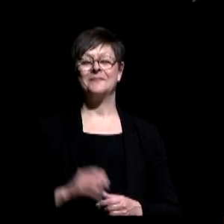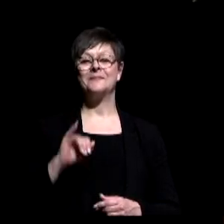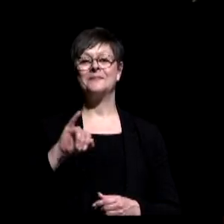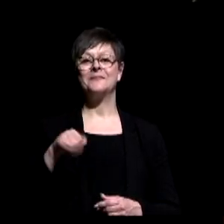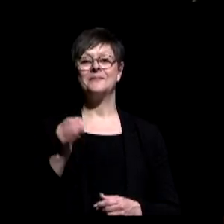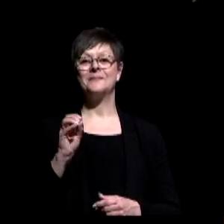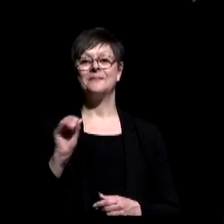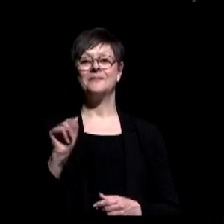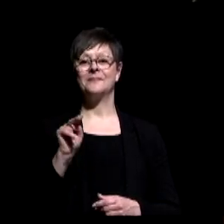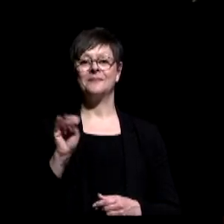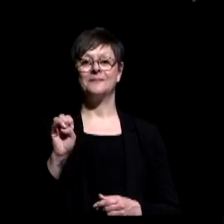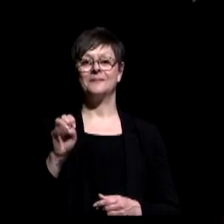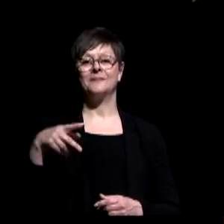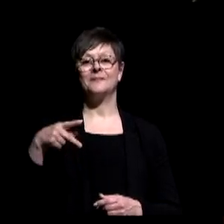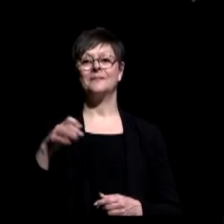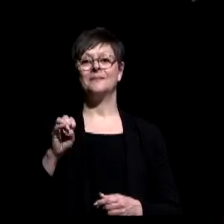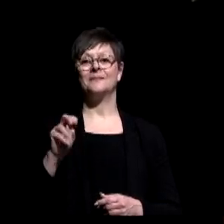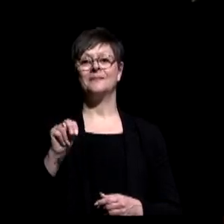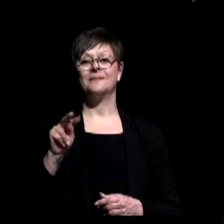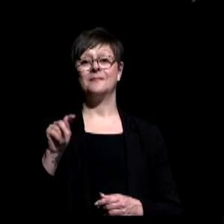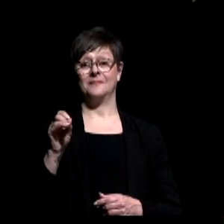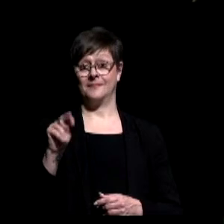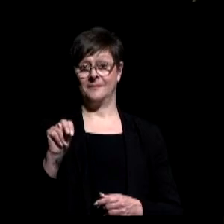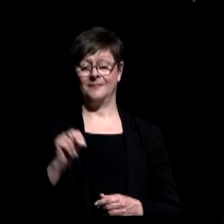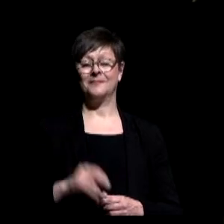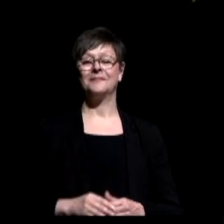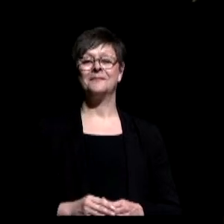Joanne Penton,